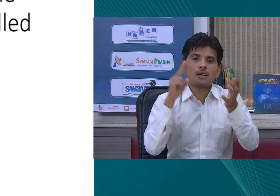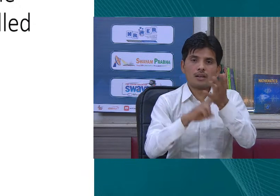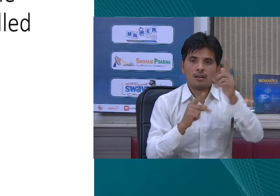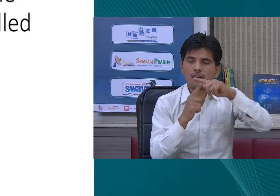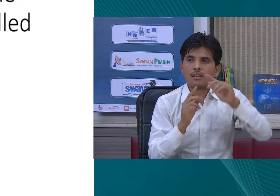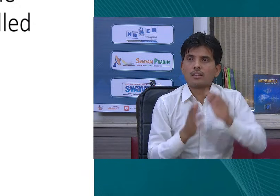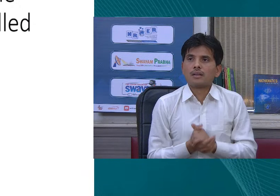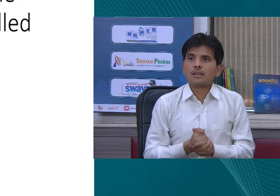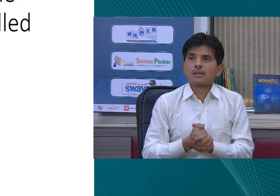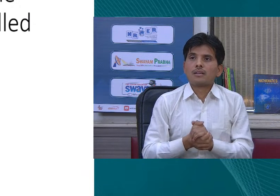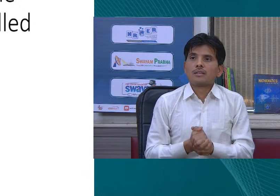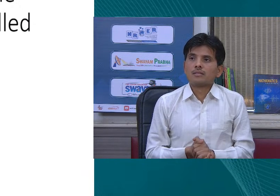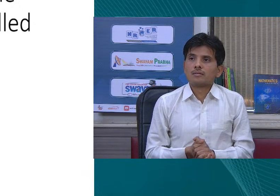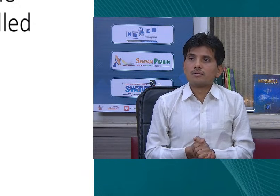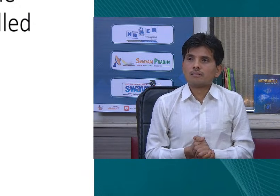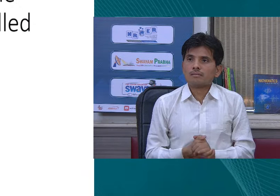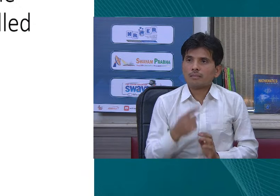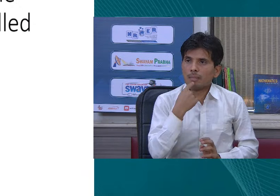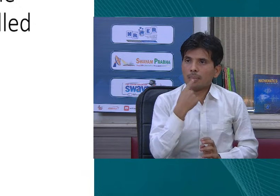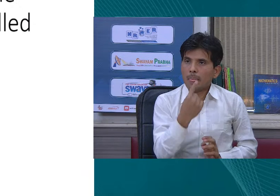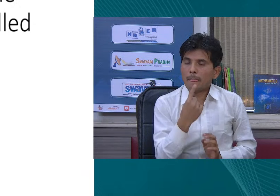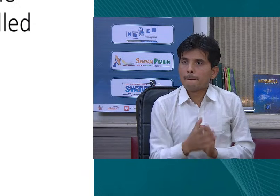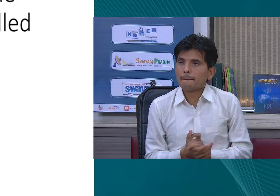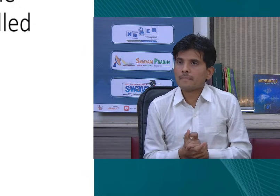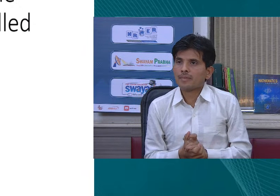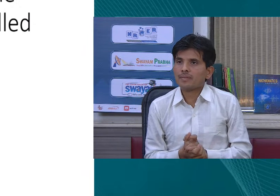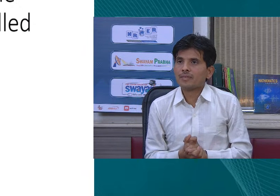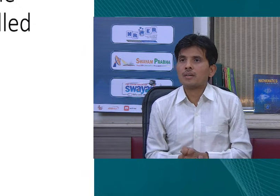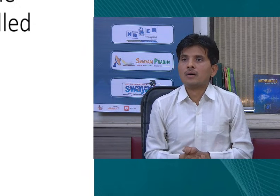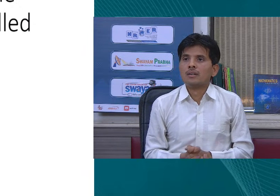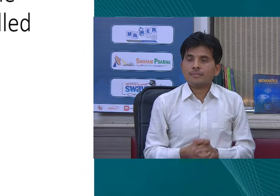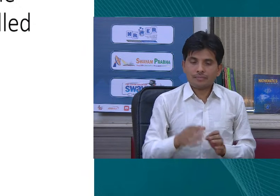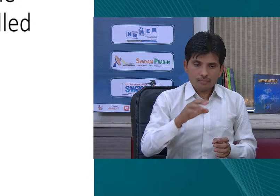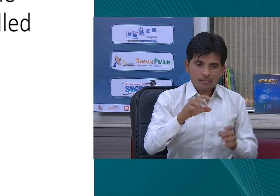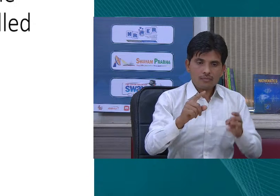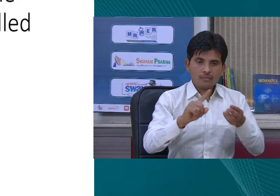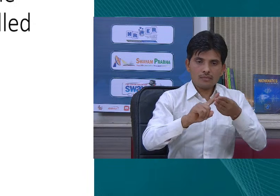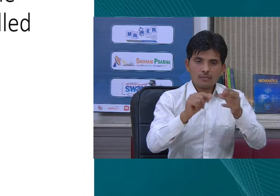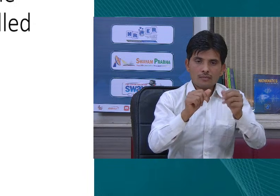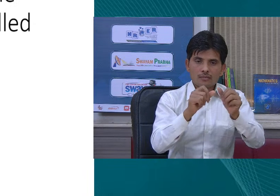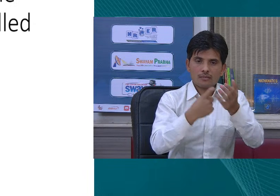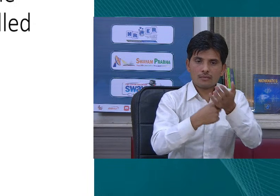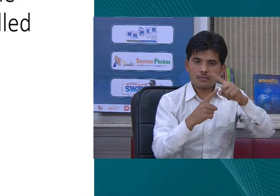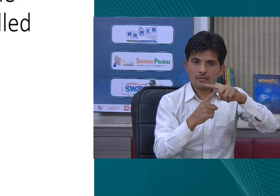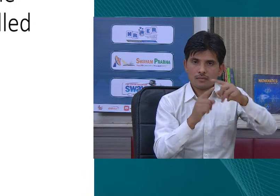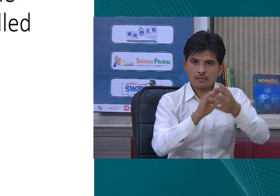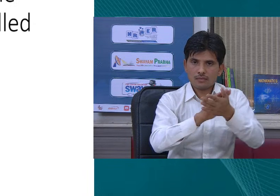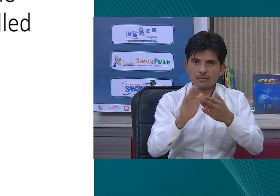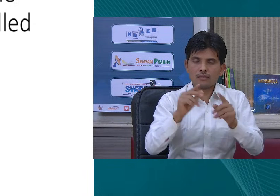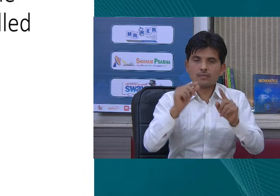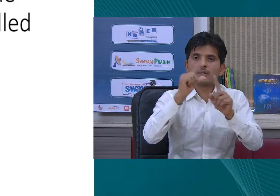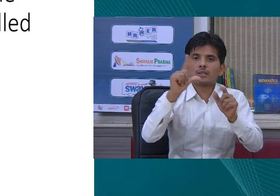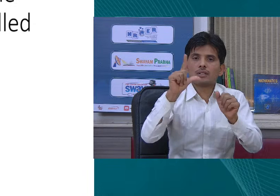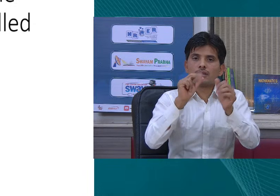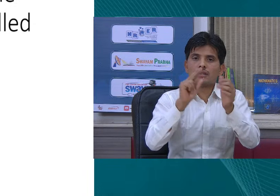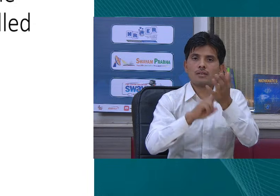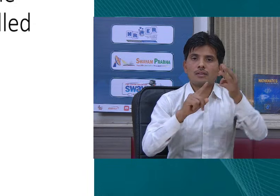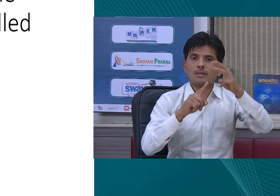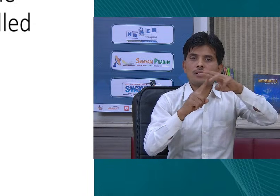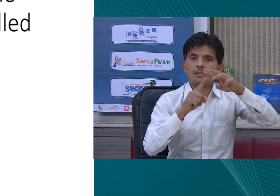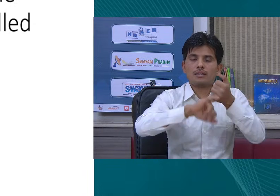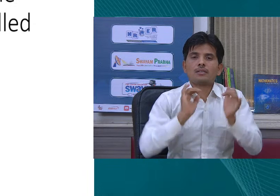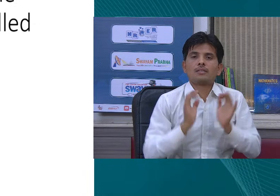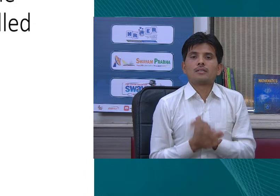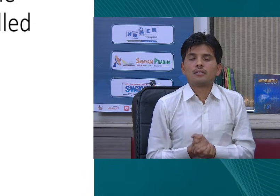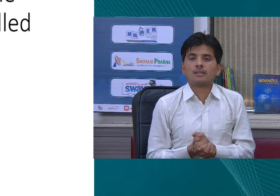or greh. And you know what? Our planet Earth is also one of such